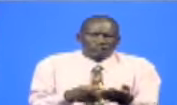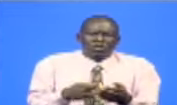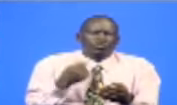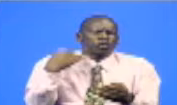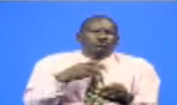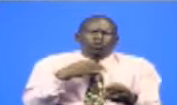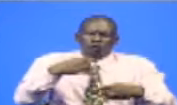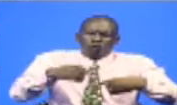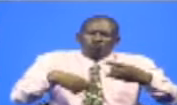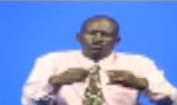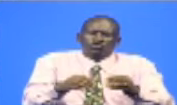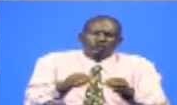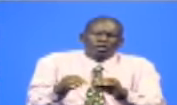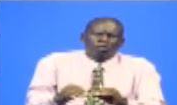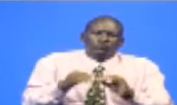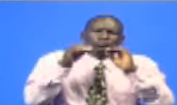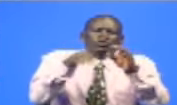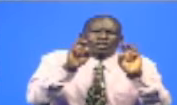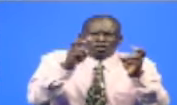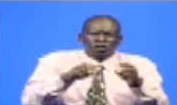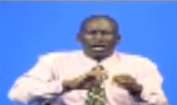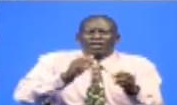continually putting the matter off another week.